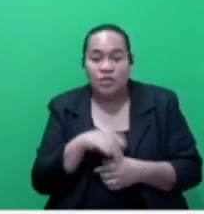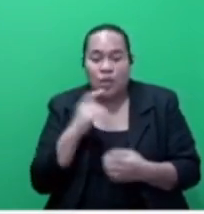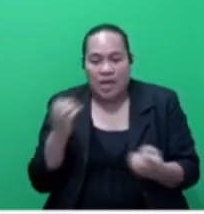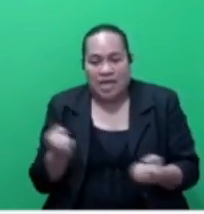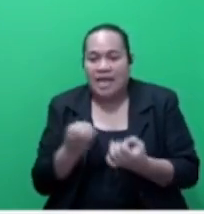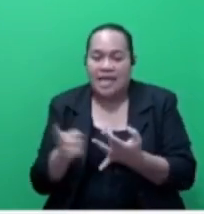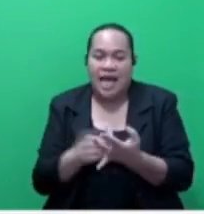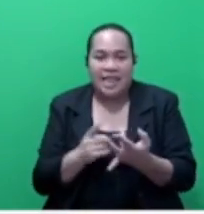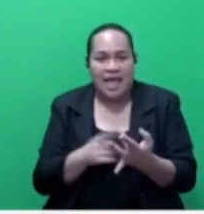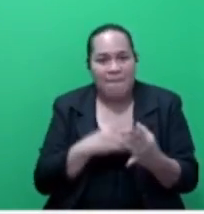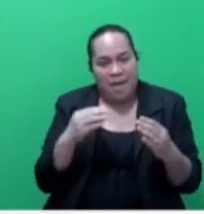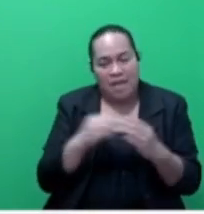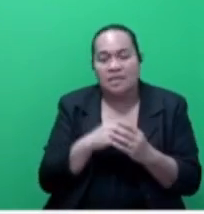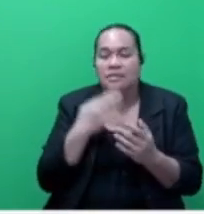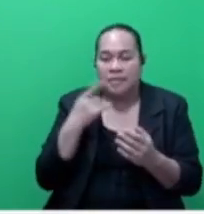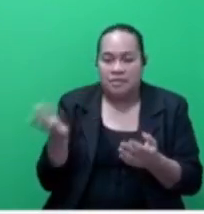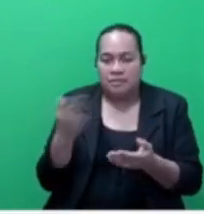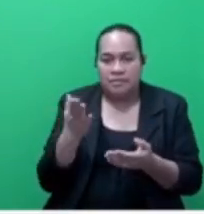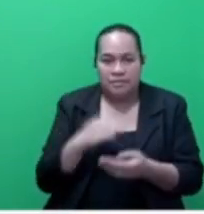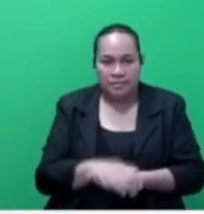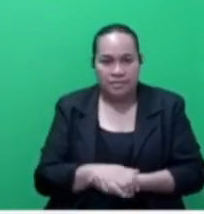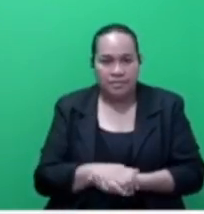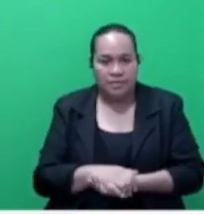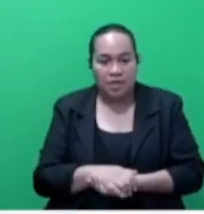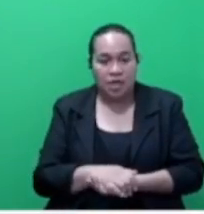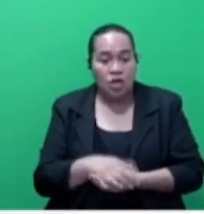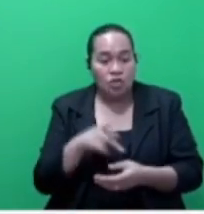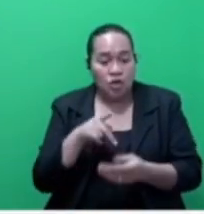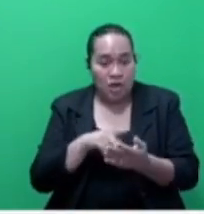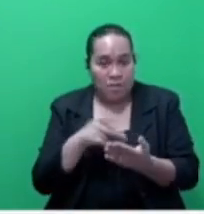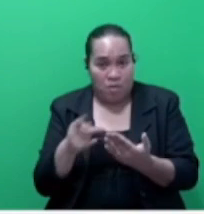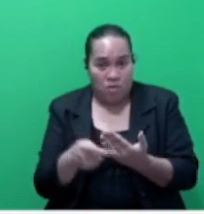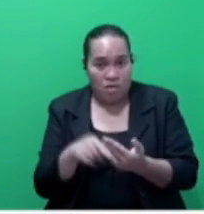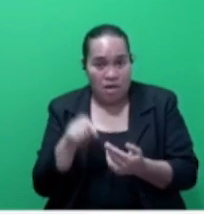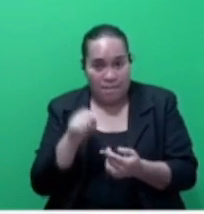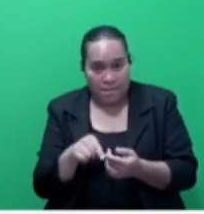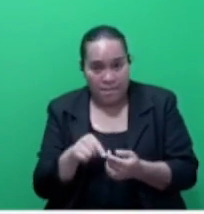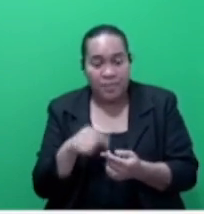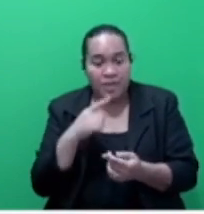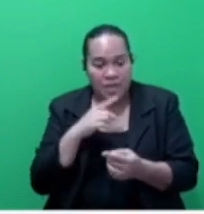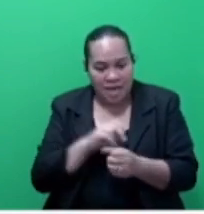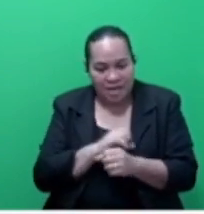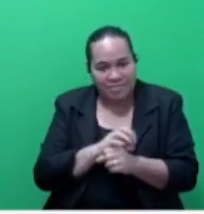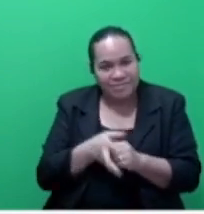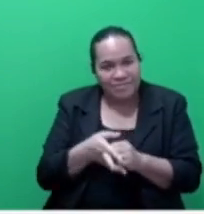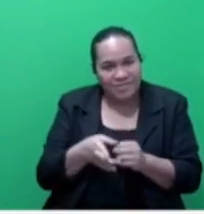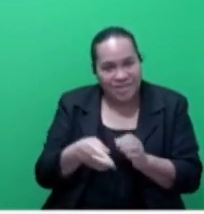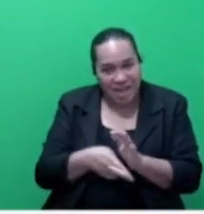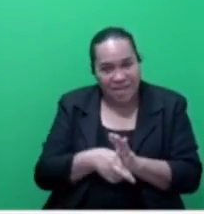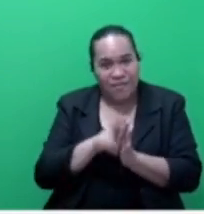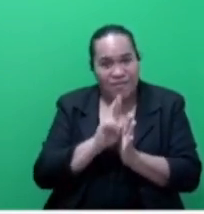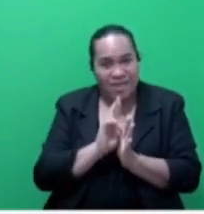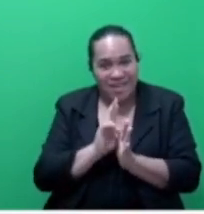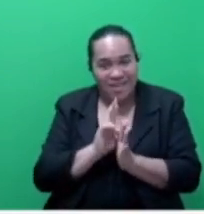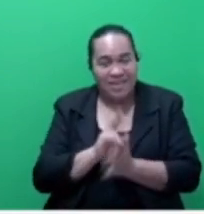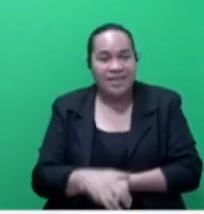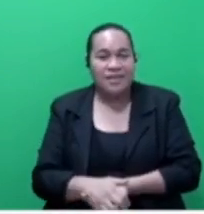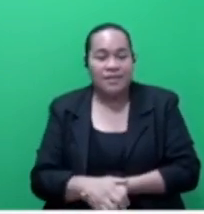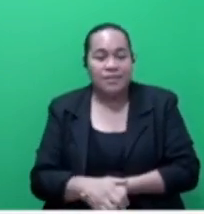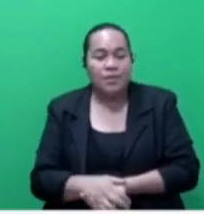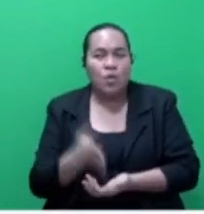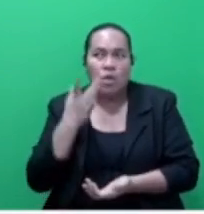too. In addition, Mr. Speaker, sir, as part of the scheme, under the COVID-19 Recovery Credit Guarantee Scheme,